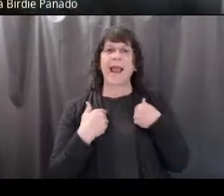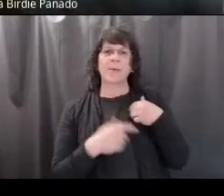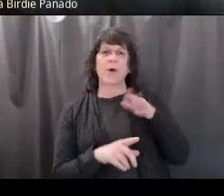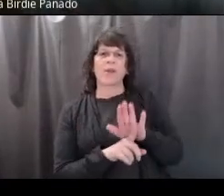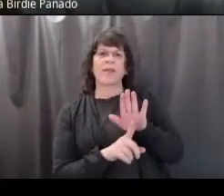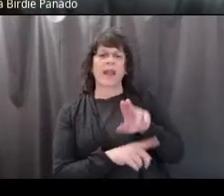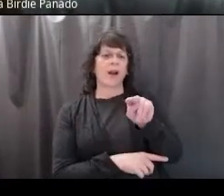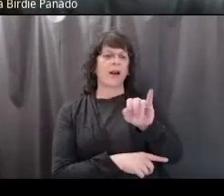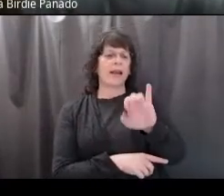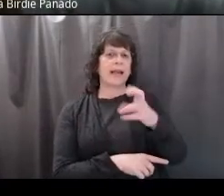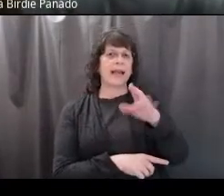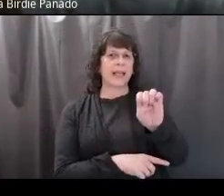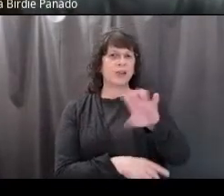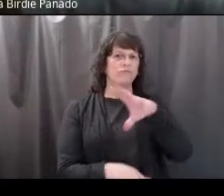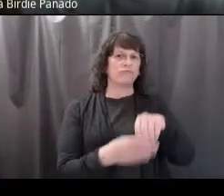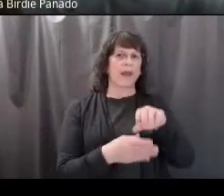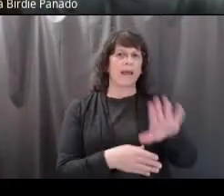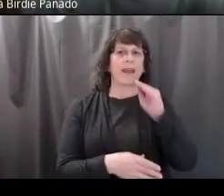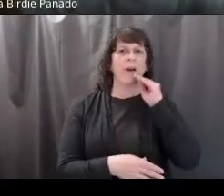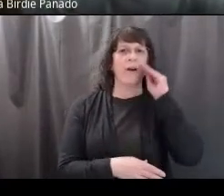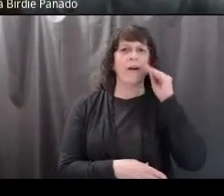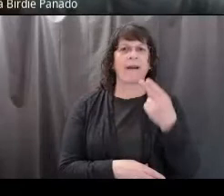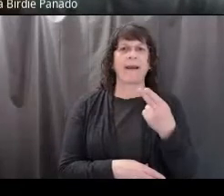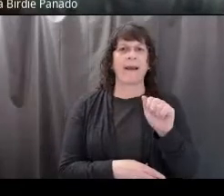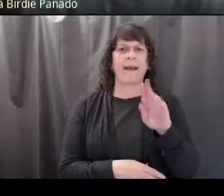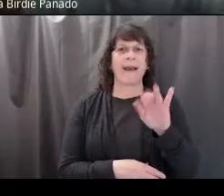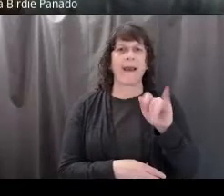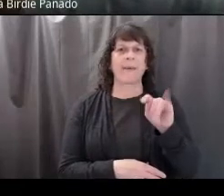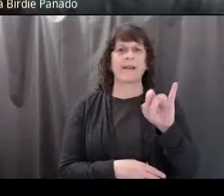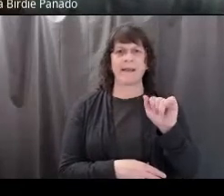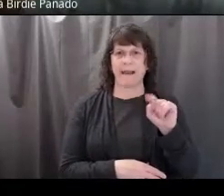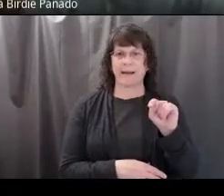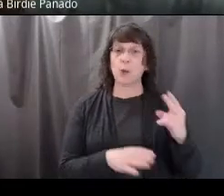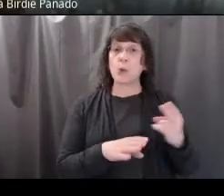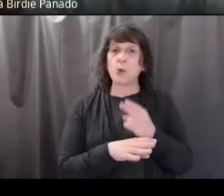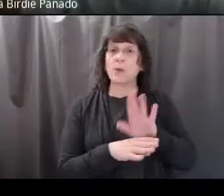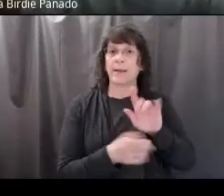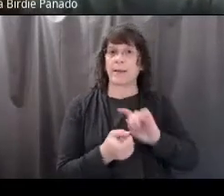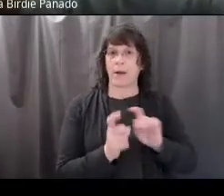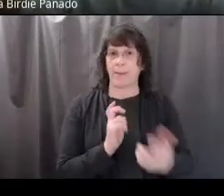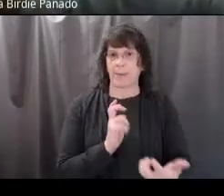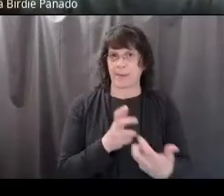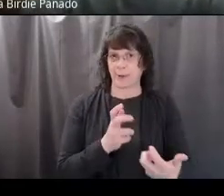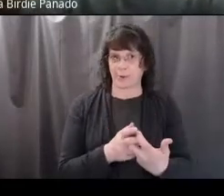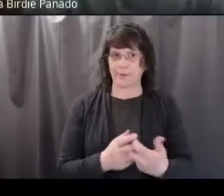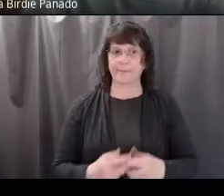niche within their habitat using their adaptations.